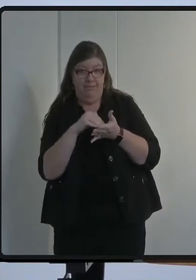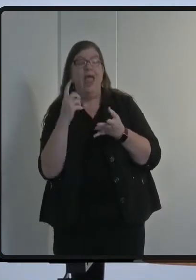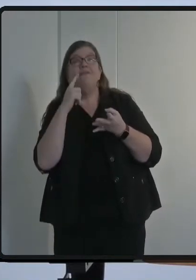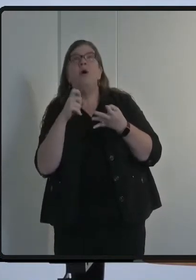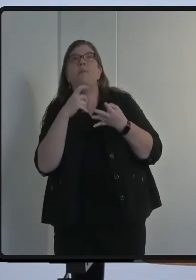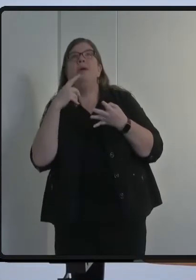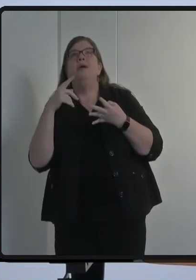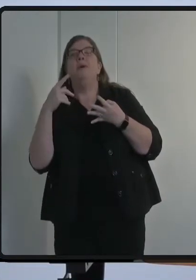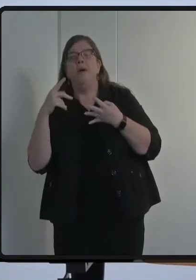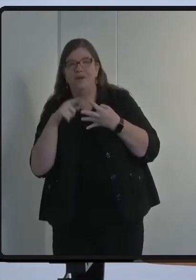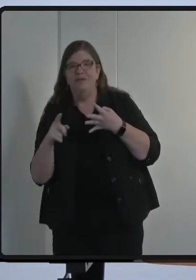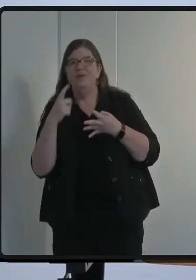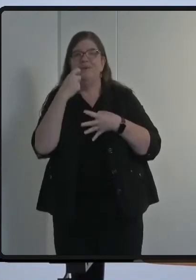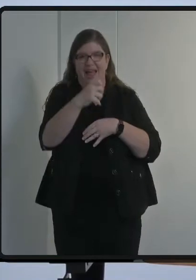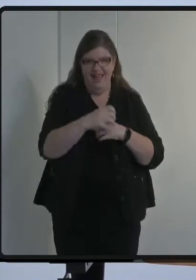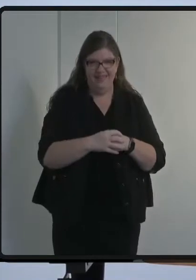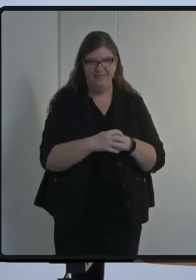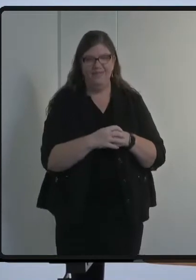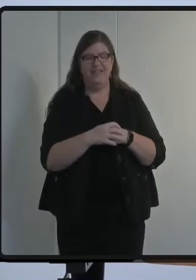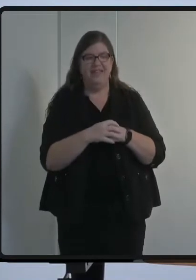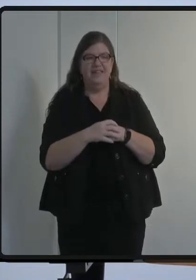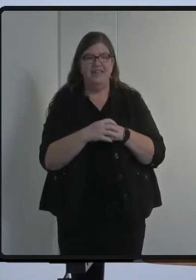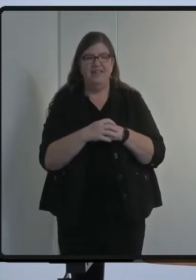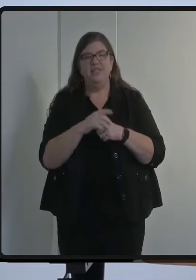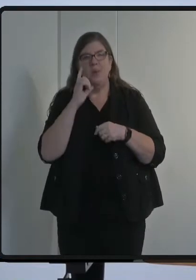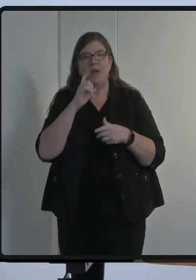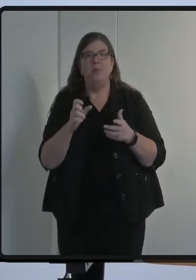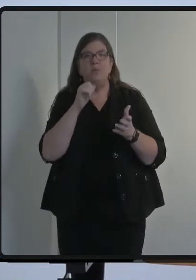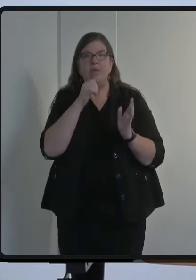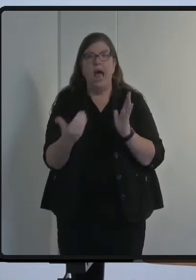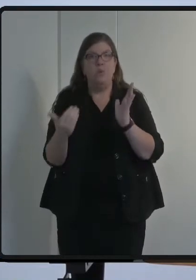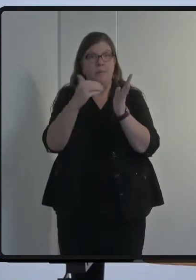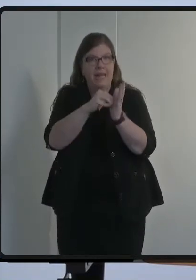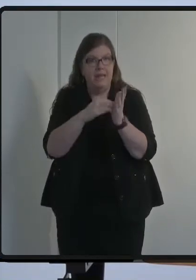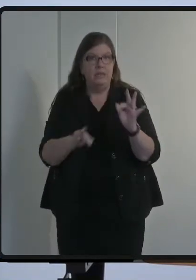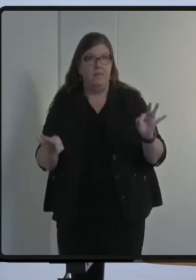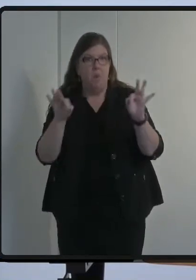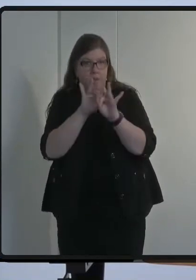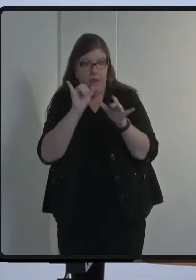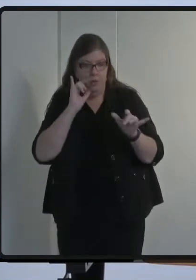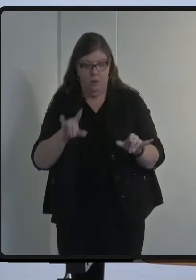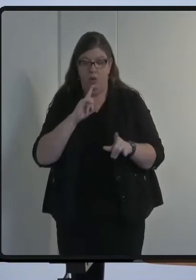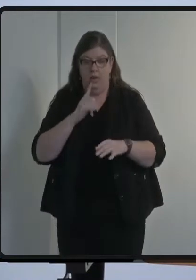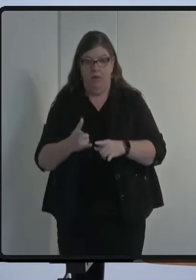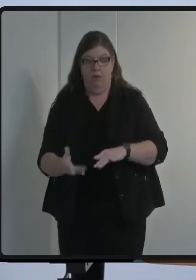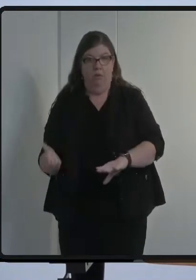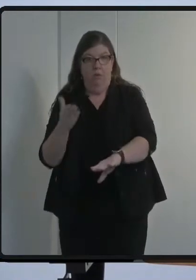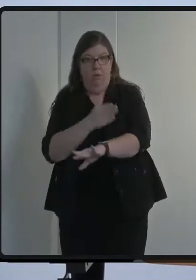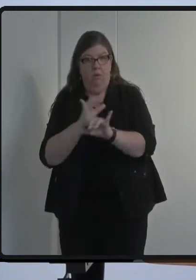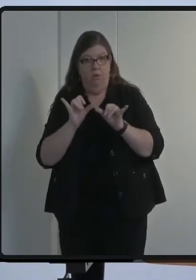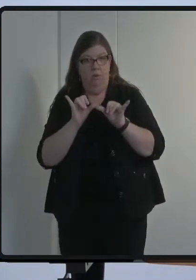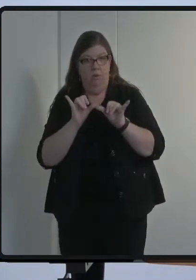made in the course of the pandemic and to not repeat them. Public health officials across the globe are saying the same thing. The second